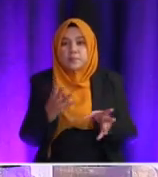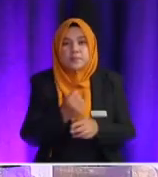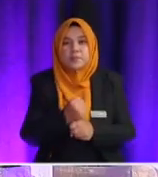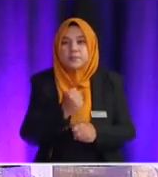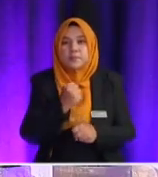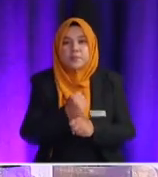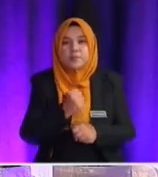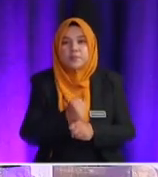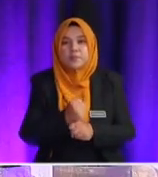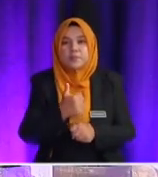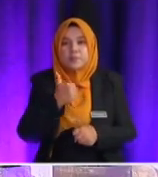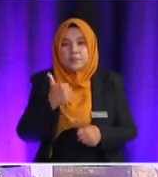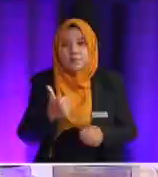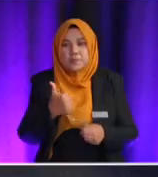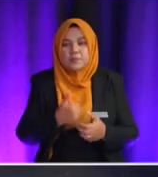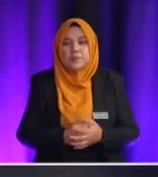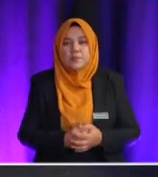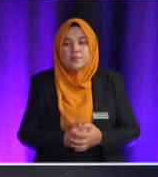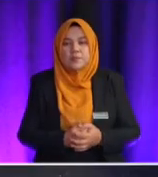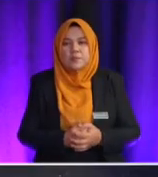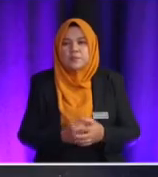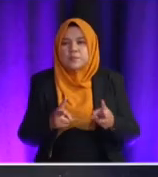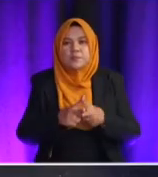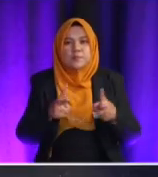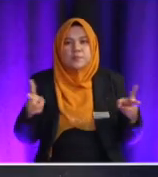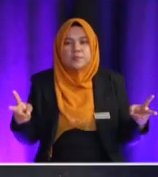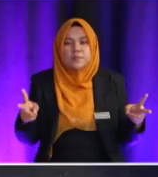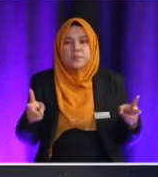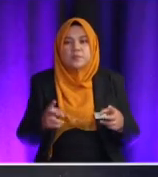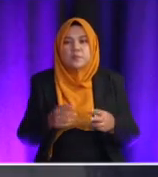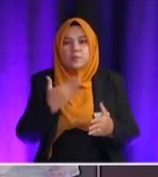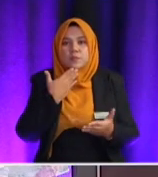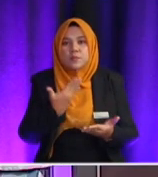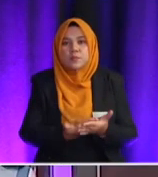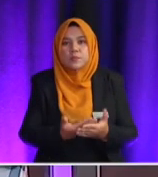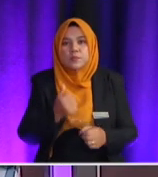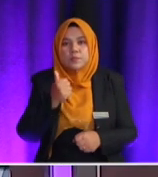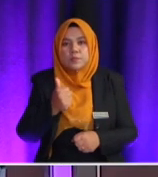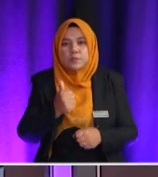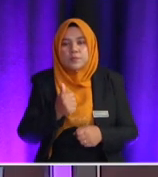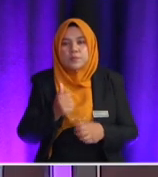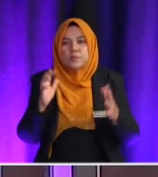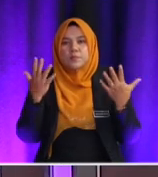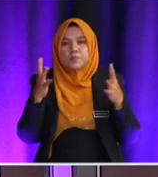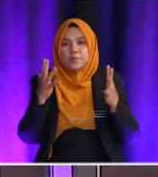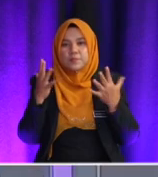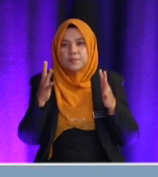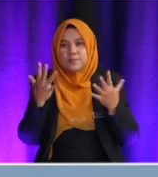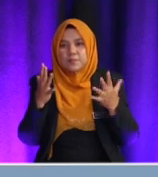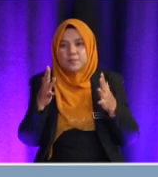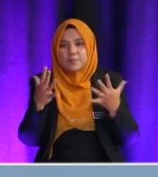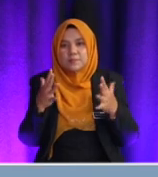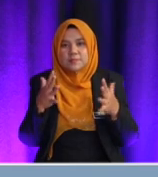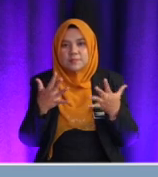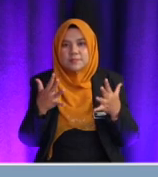and how was their performance, Yes, teacher? They really did a very good job. I should give them a big round of applause.